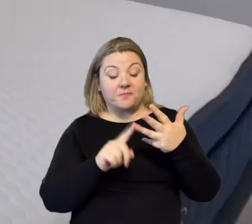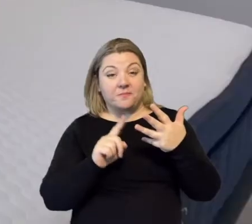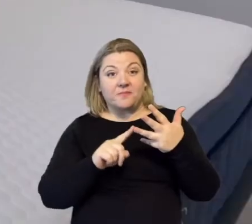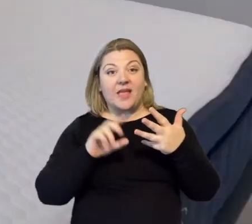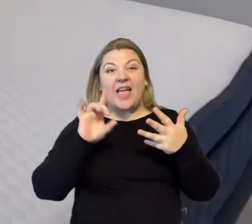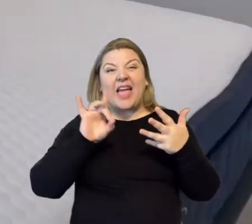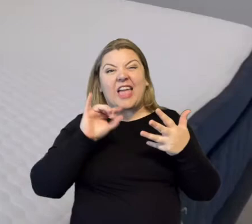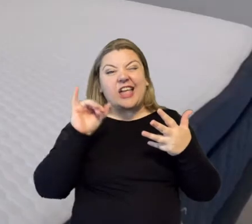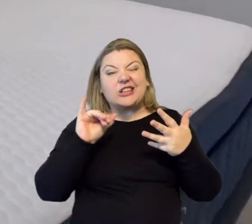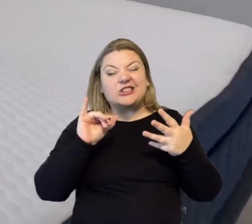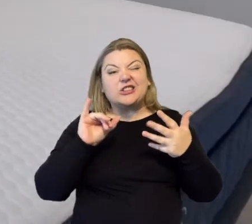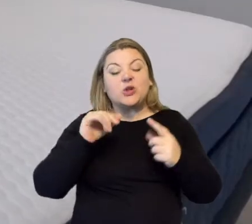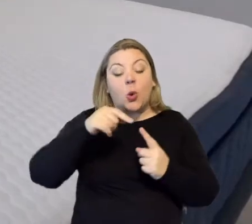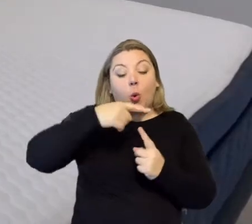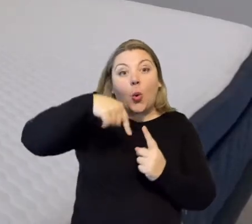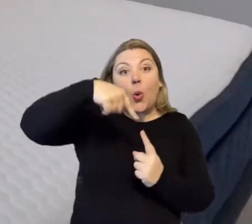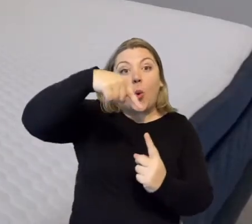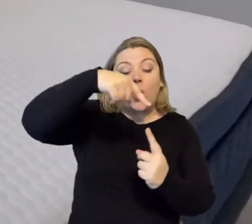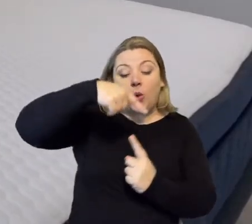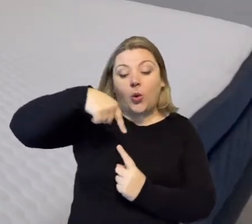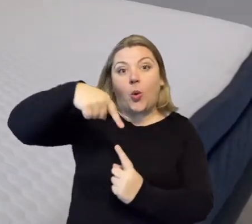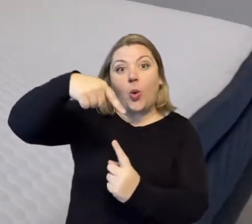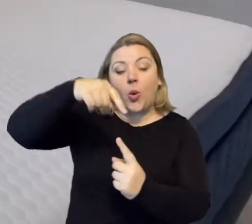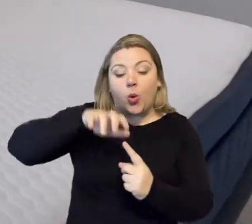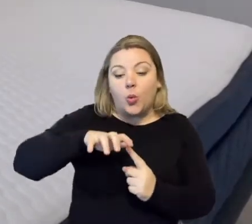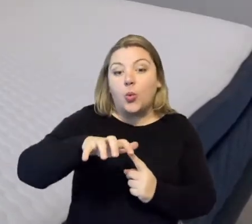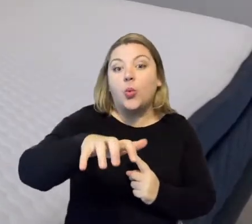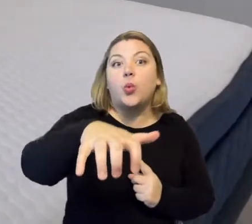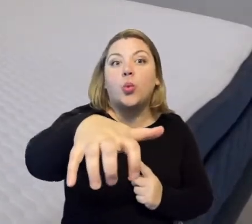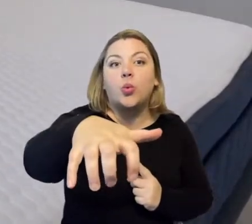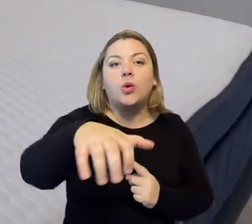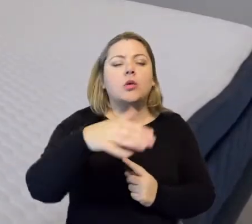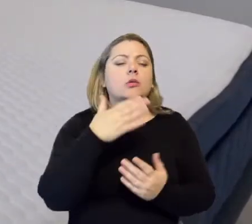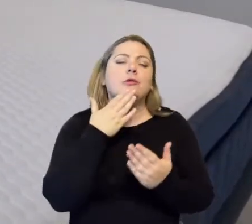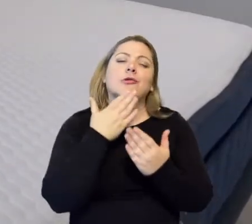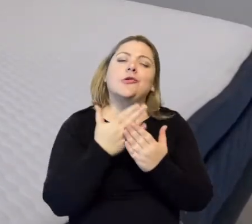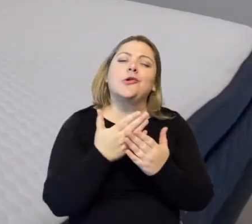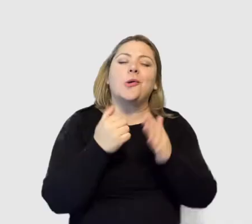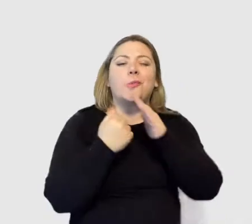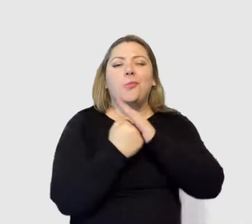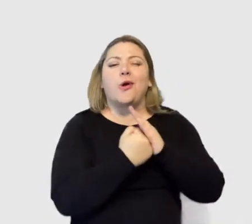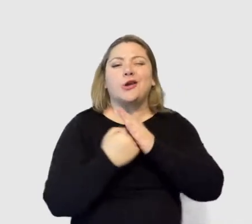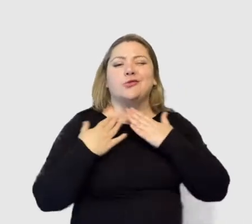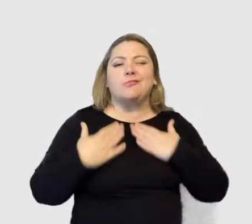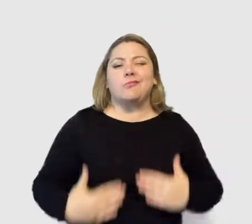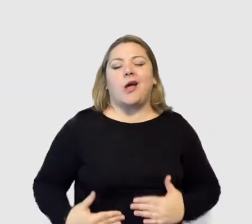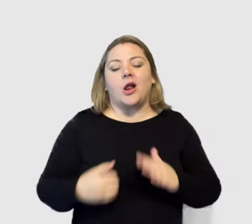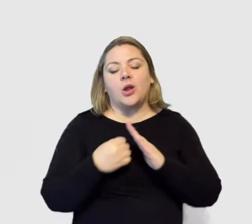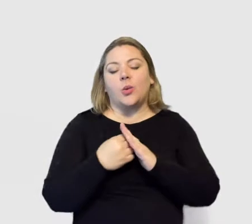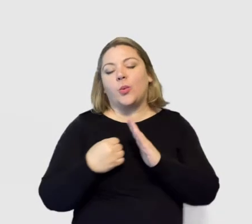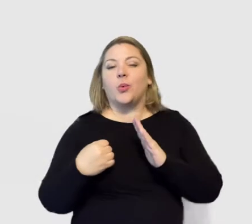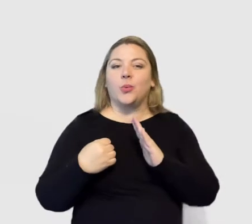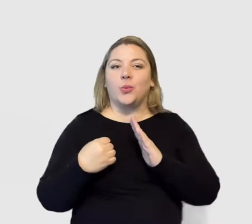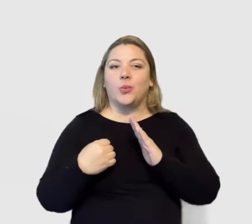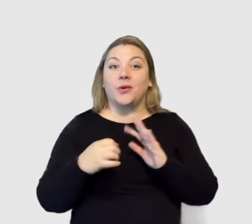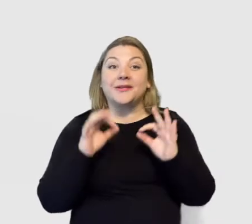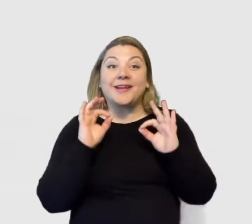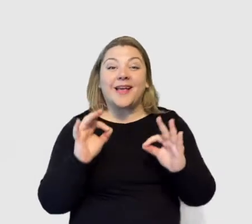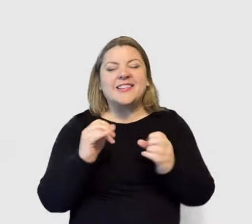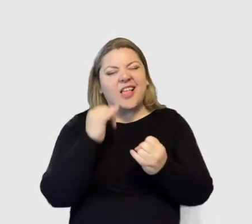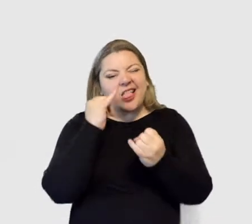coils. And the zoning is gonna give you extra pressure relief on the shoulders and hip area. And to keep everything together, there's